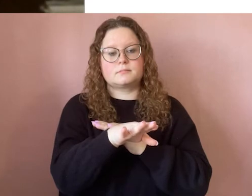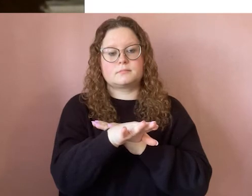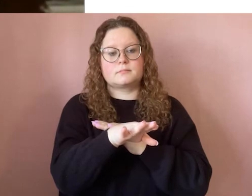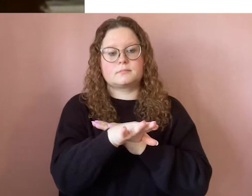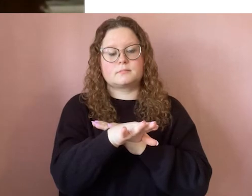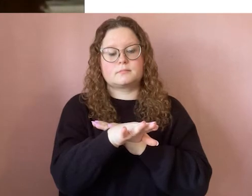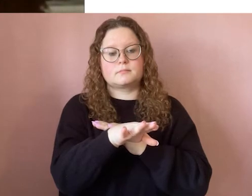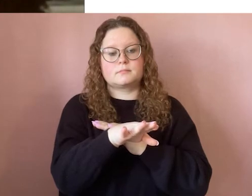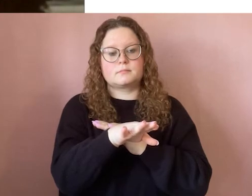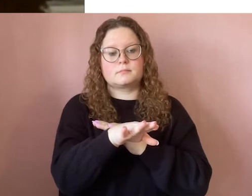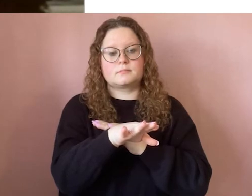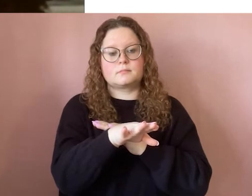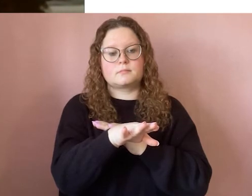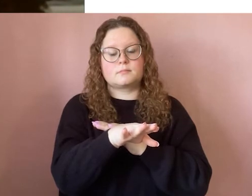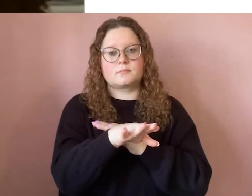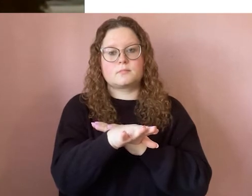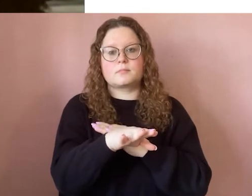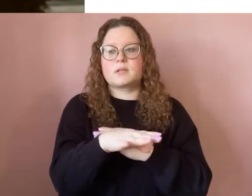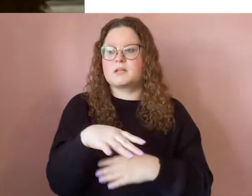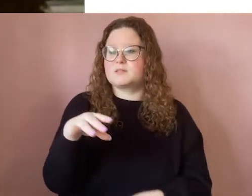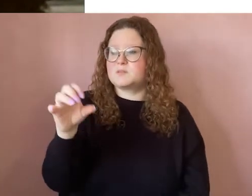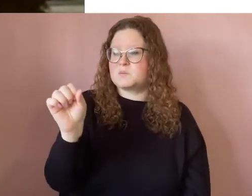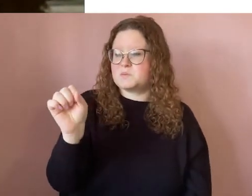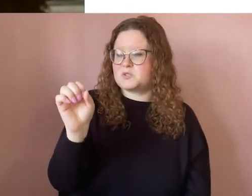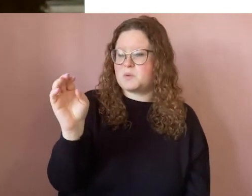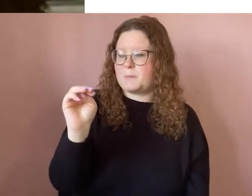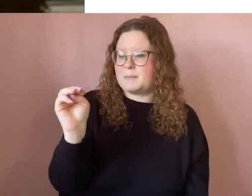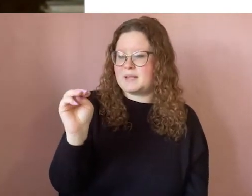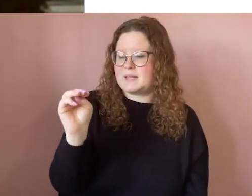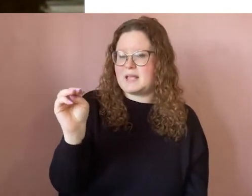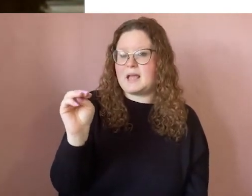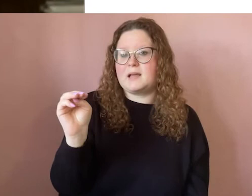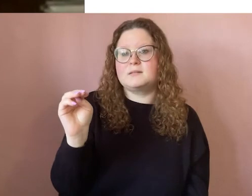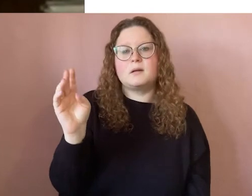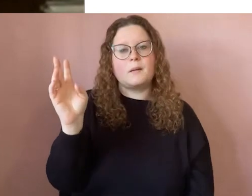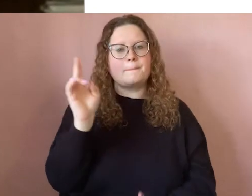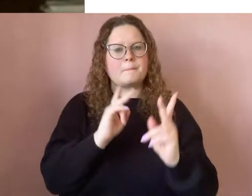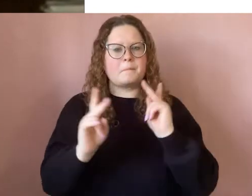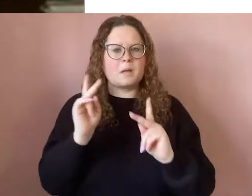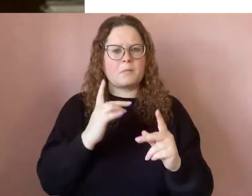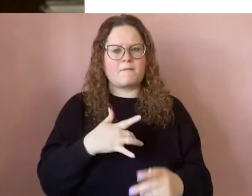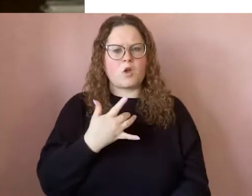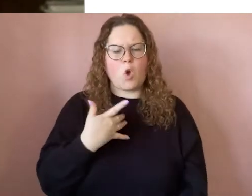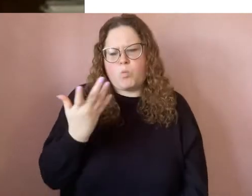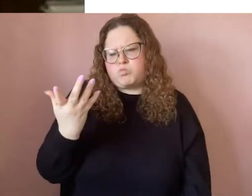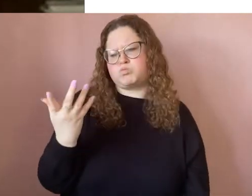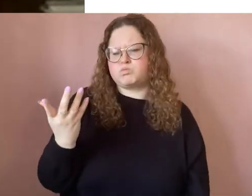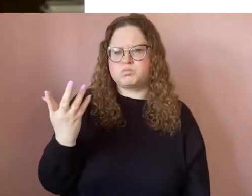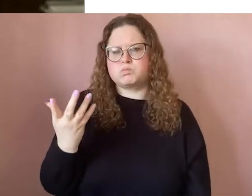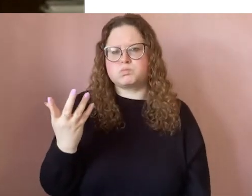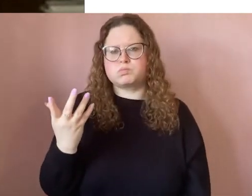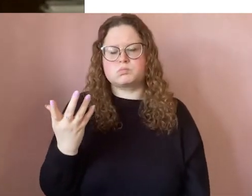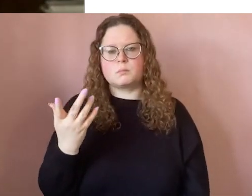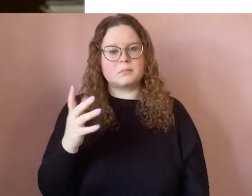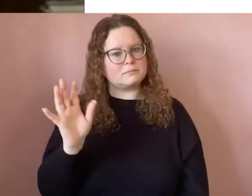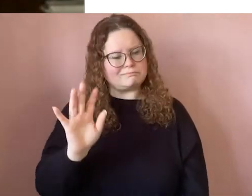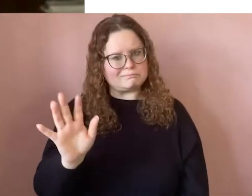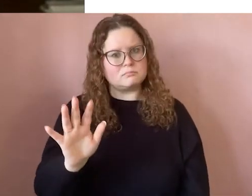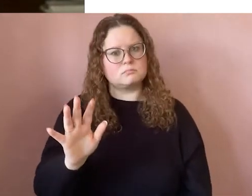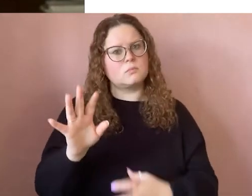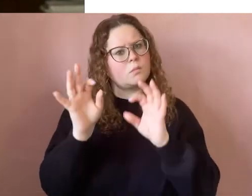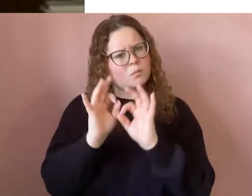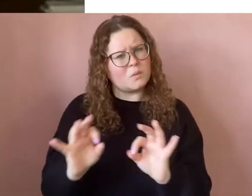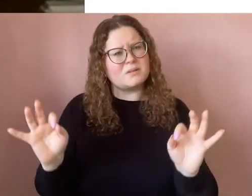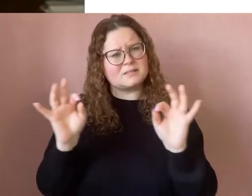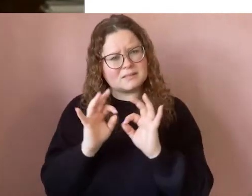of social media and technology today. And I hope coming out of this pandemic that we will